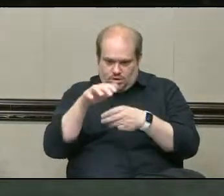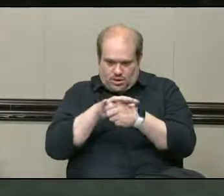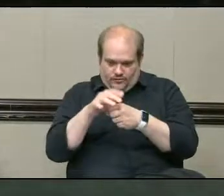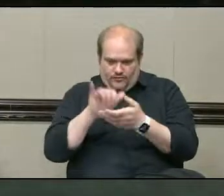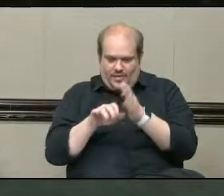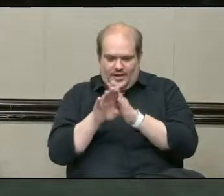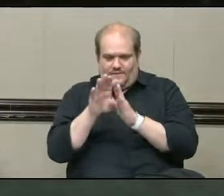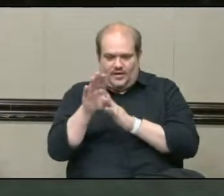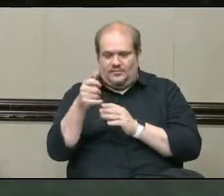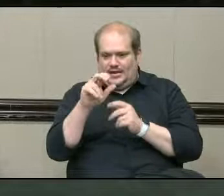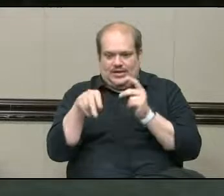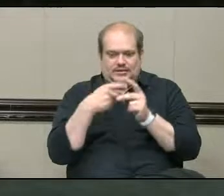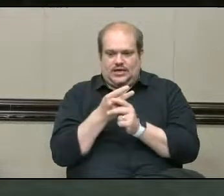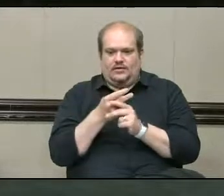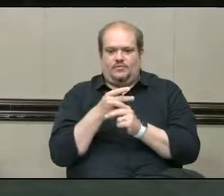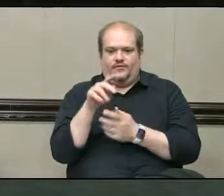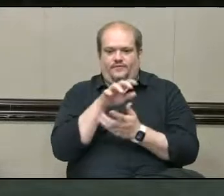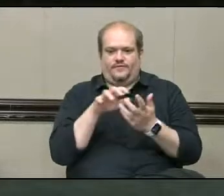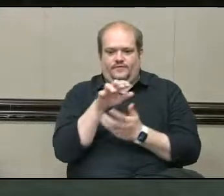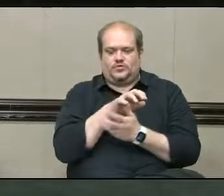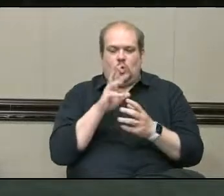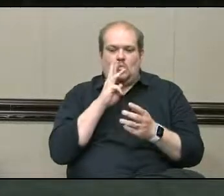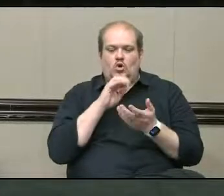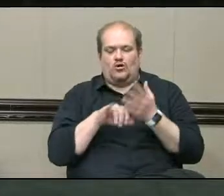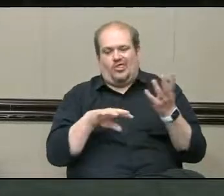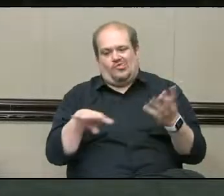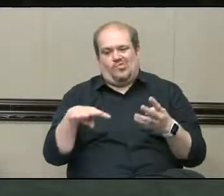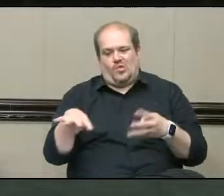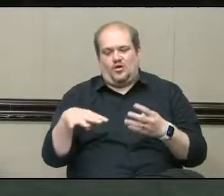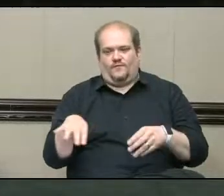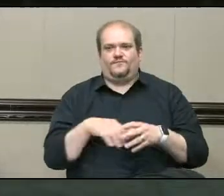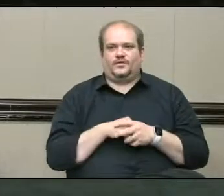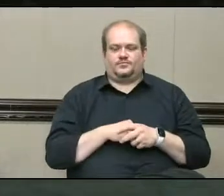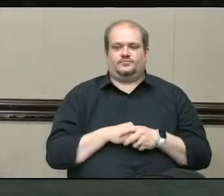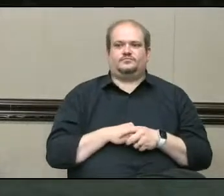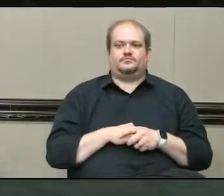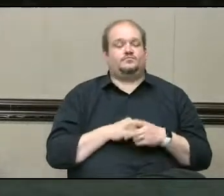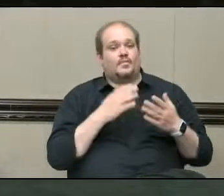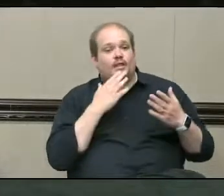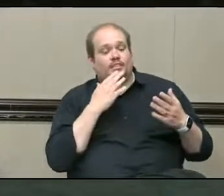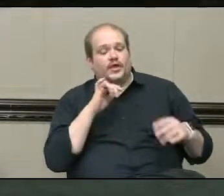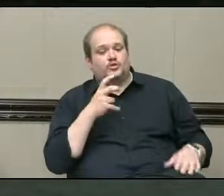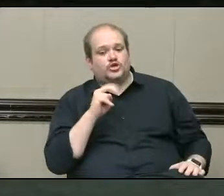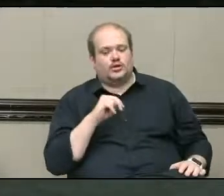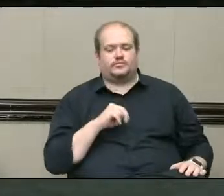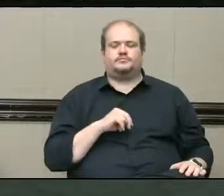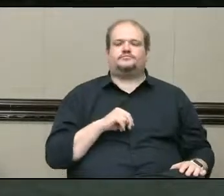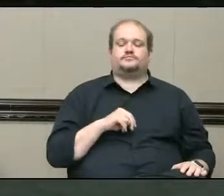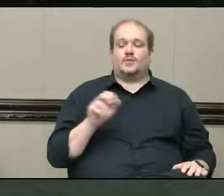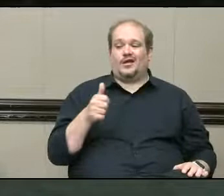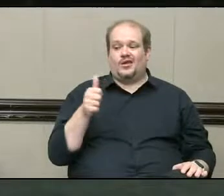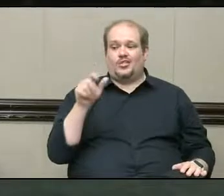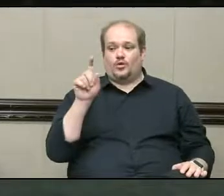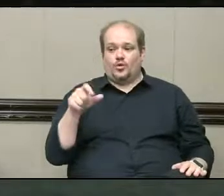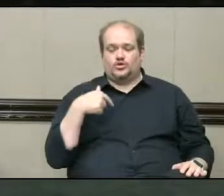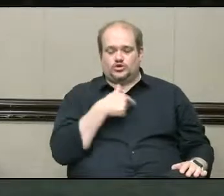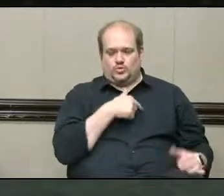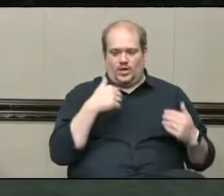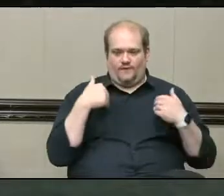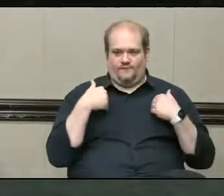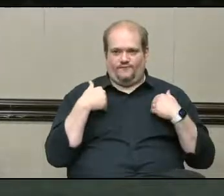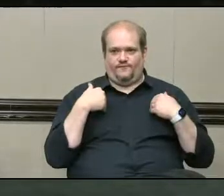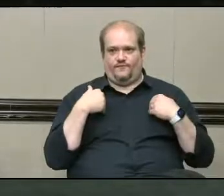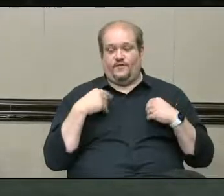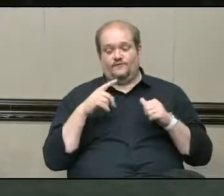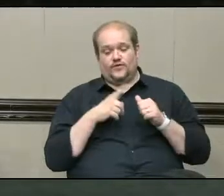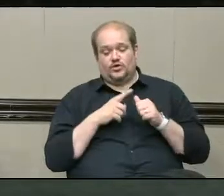that development and any kind of stormwater that's being run off of those. Thanks, John. Another question that we have is,